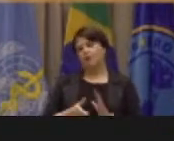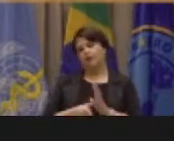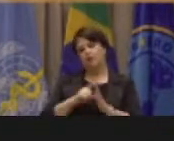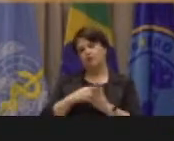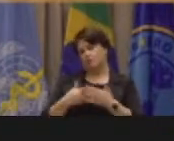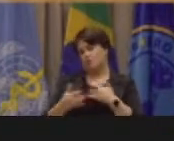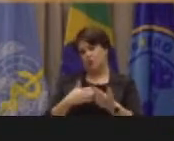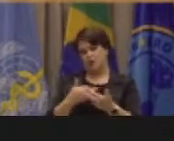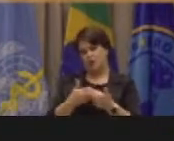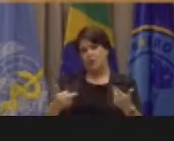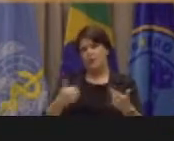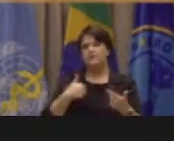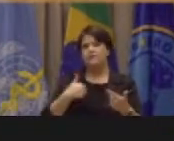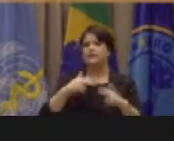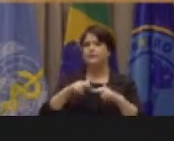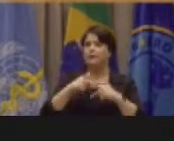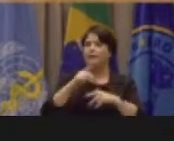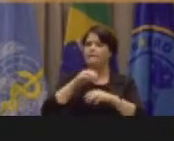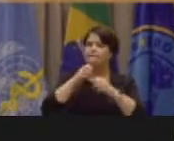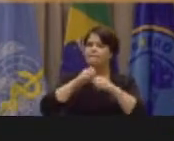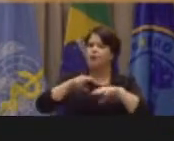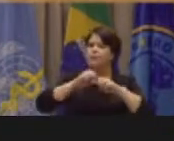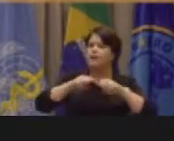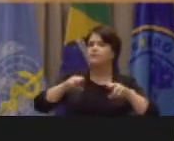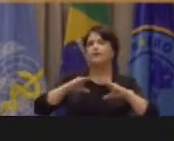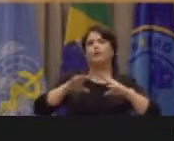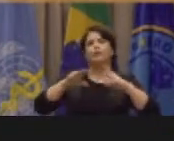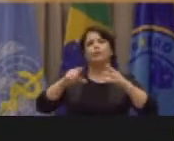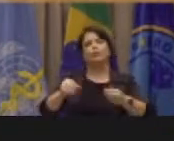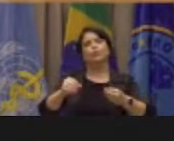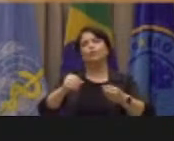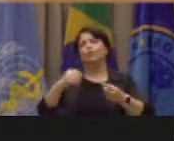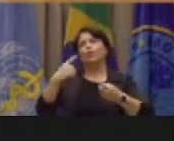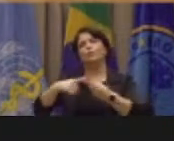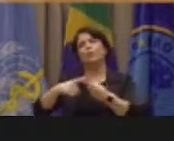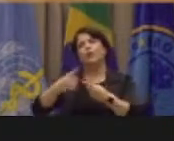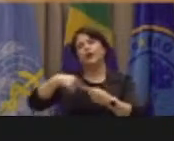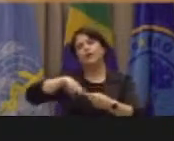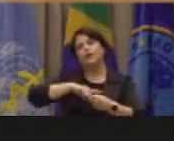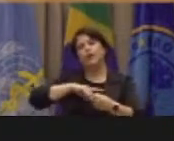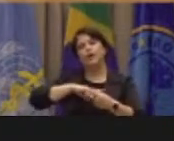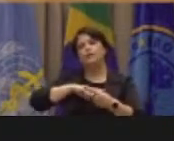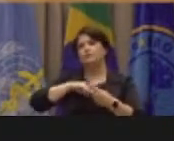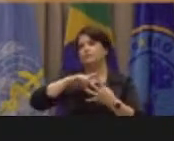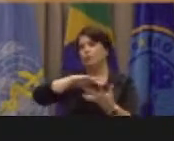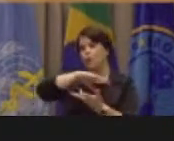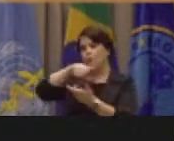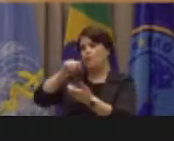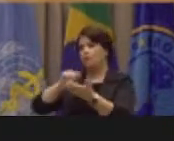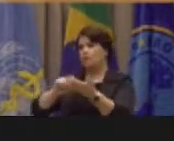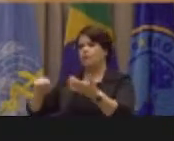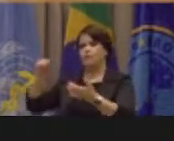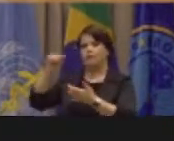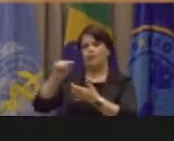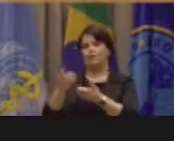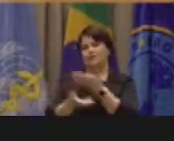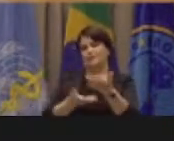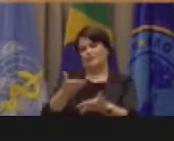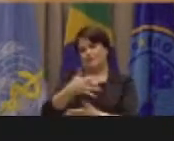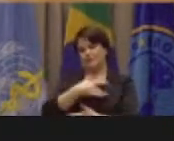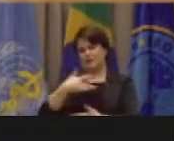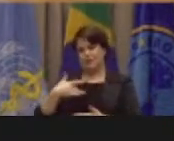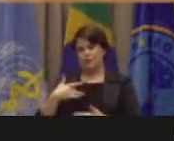of things. And this is an area that is regarding